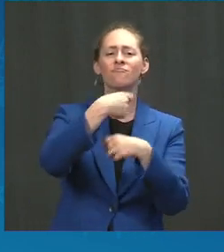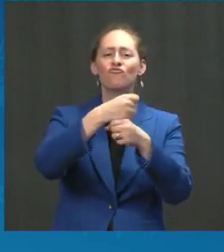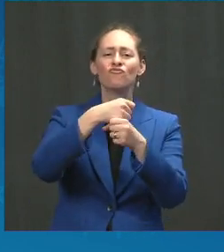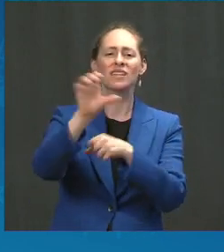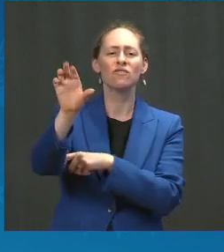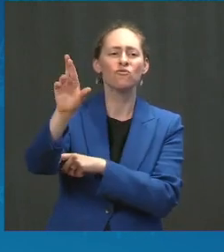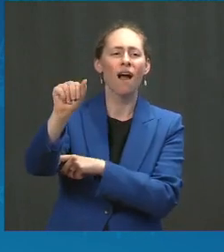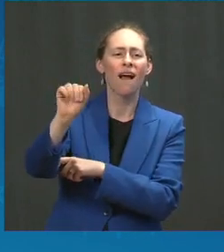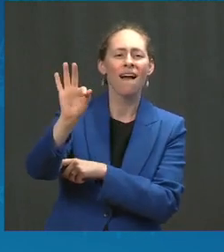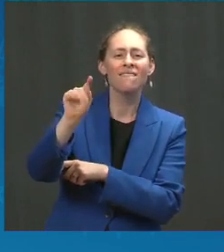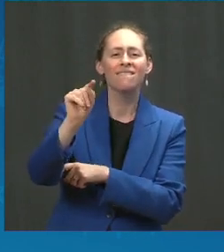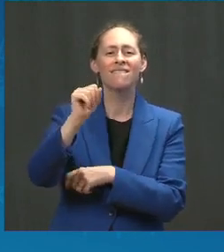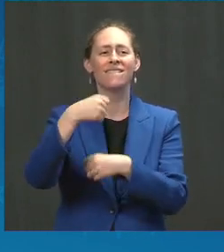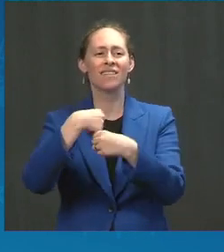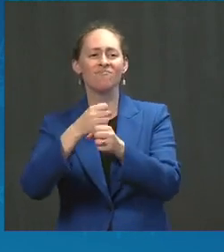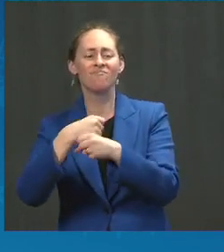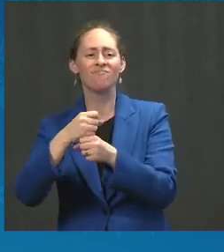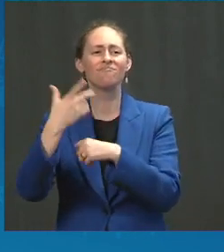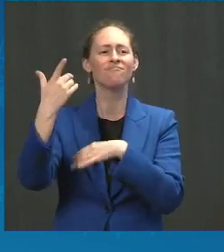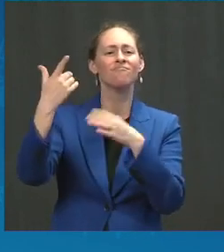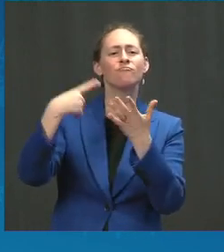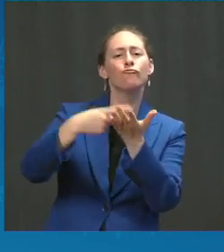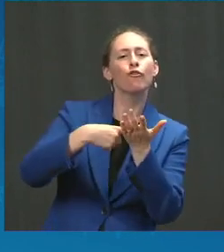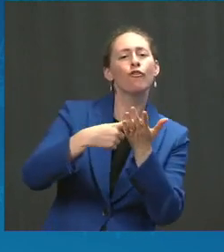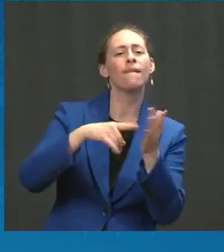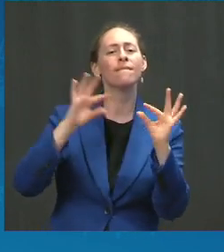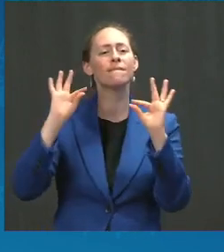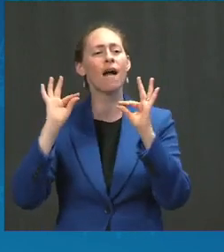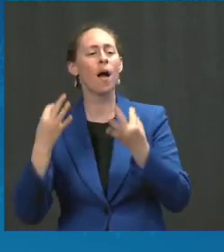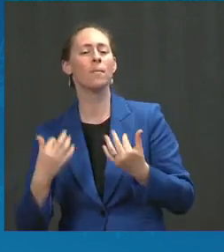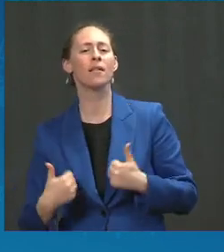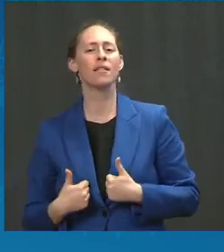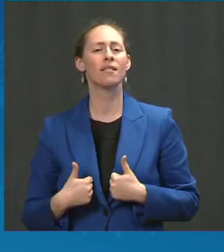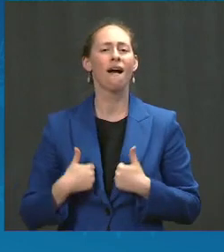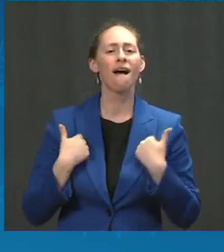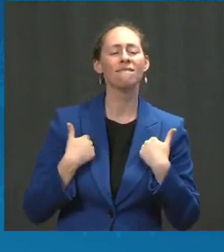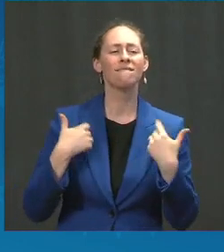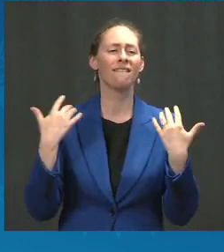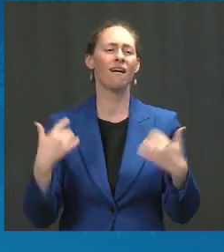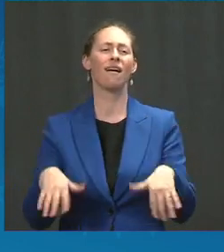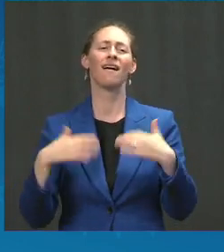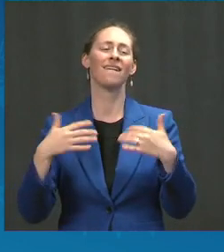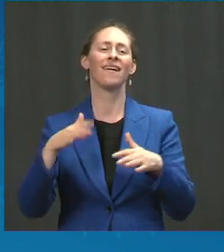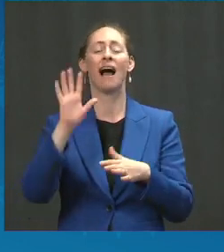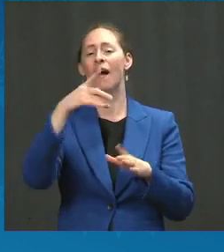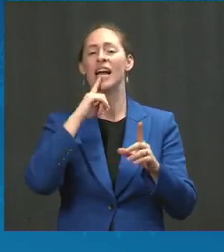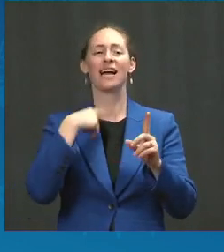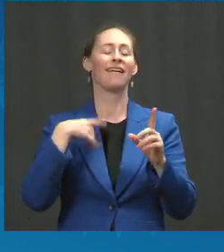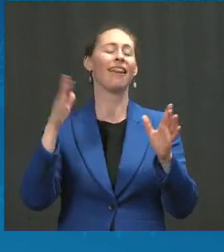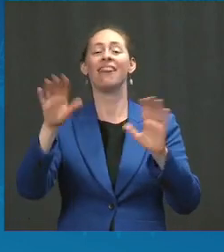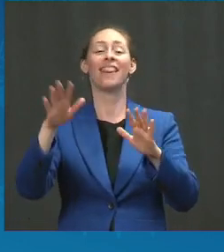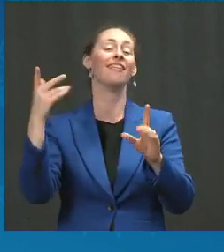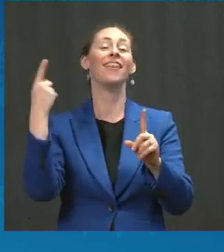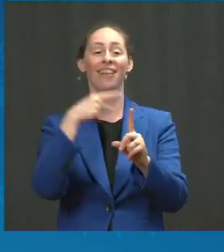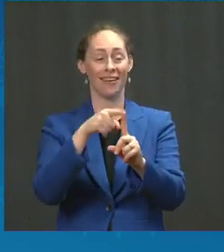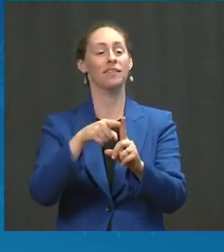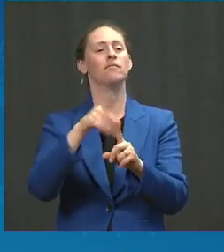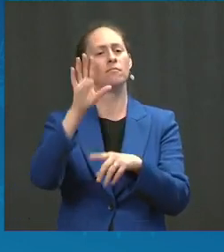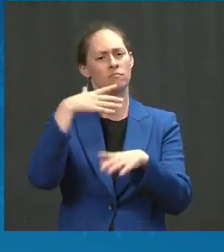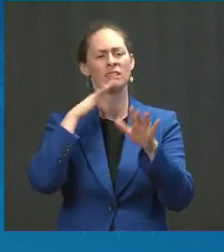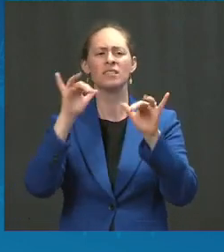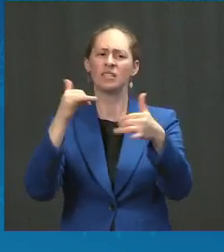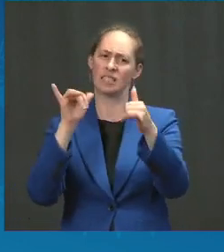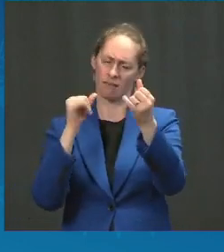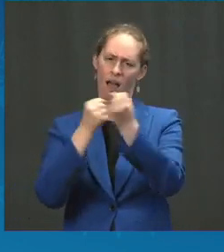lives and their families, And so anyway, we will continue to advocate for you,